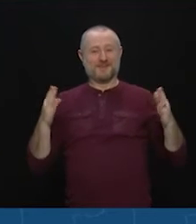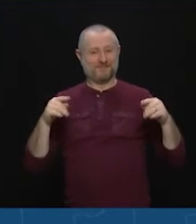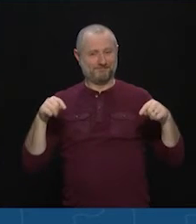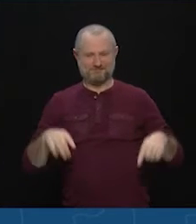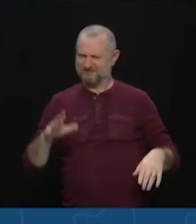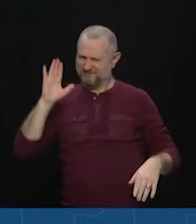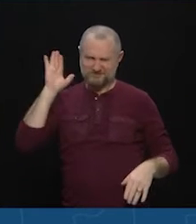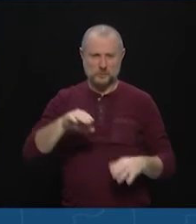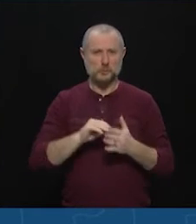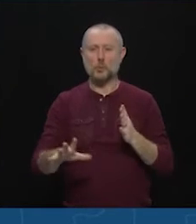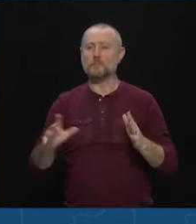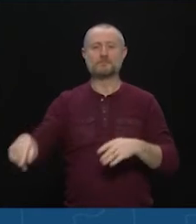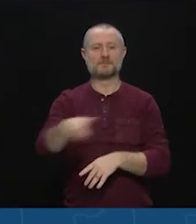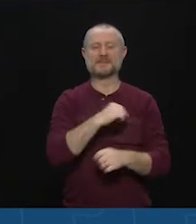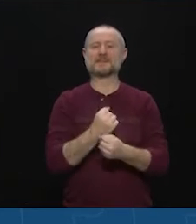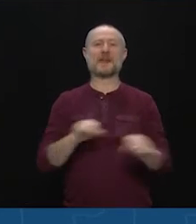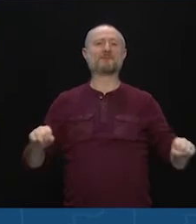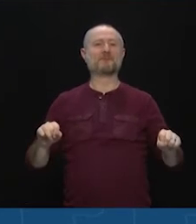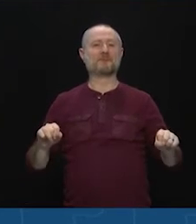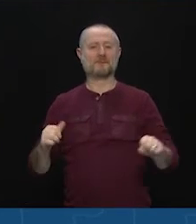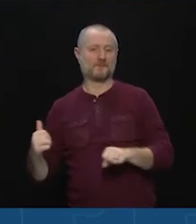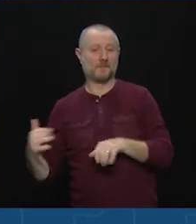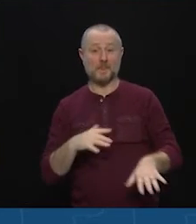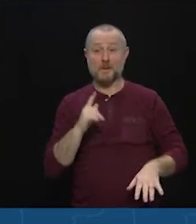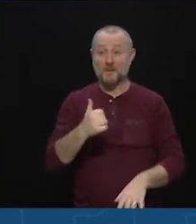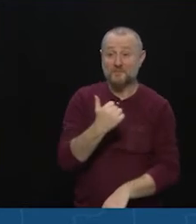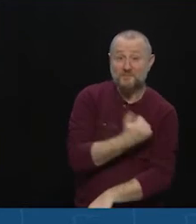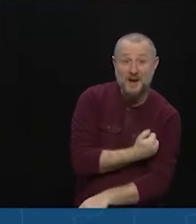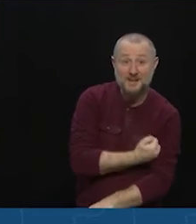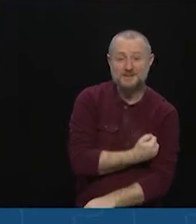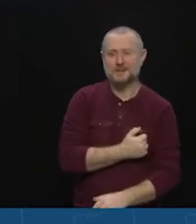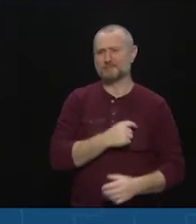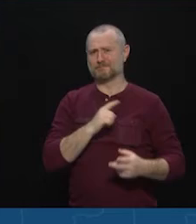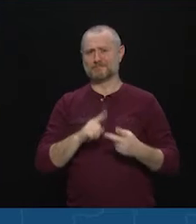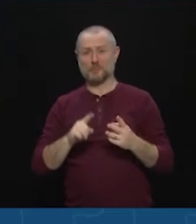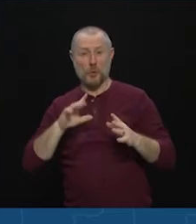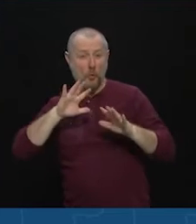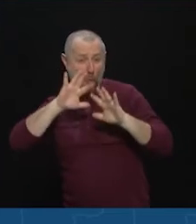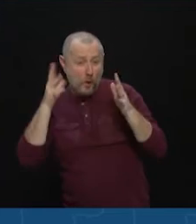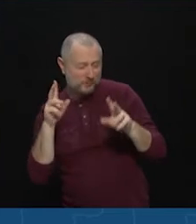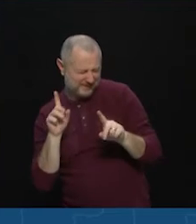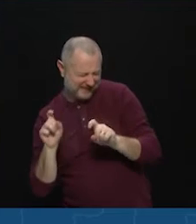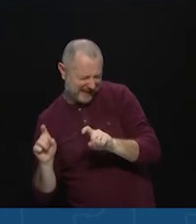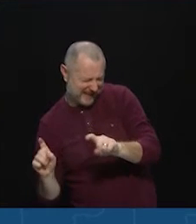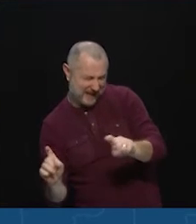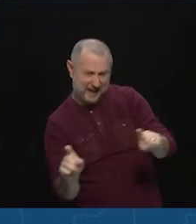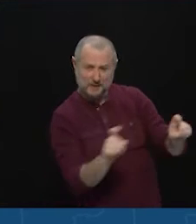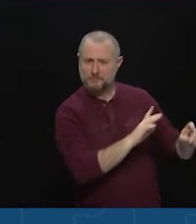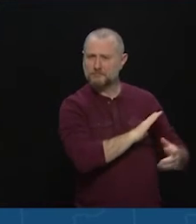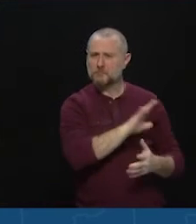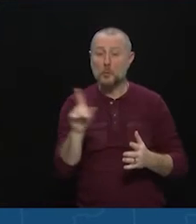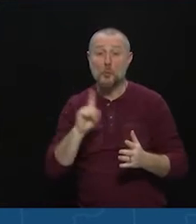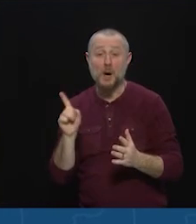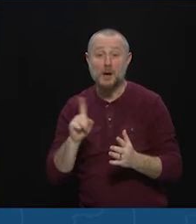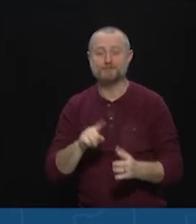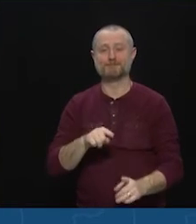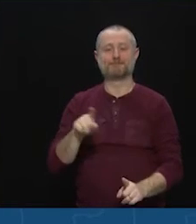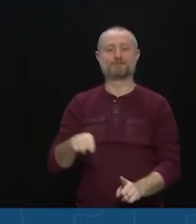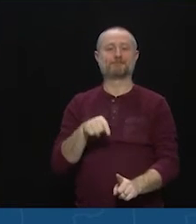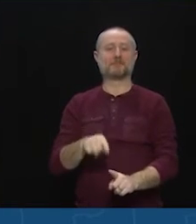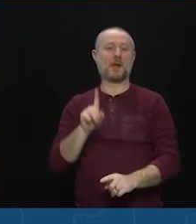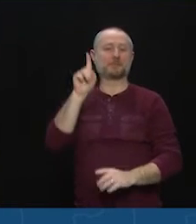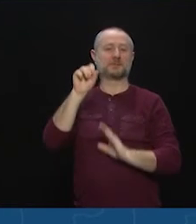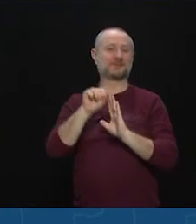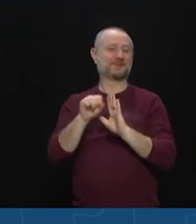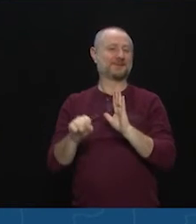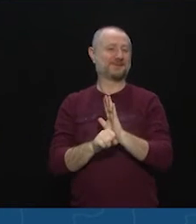needed a vaccine, the worldwide leader for trials of the first COVID vaccine came from upstate. COVID patients were less